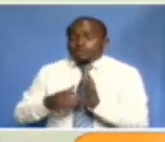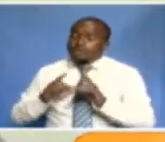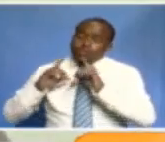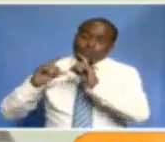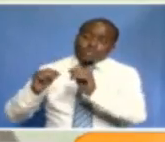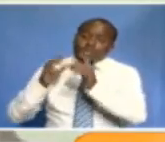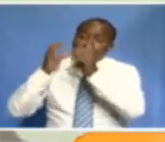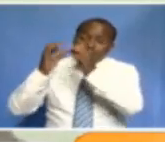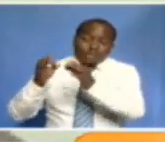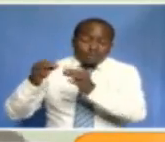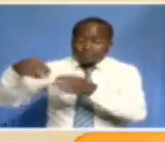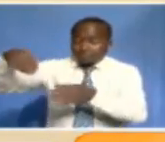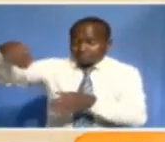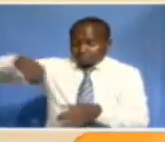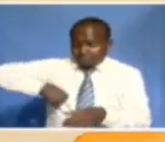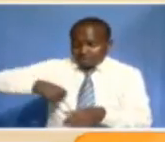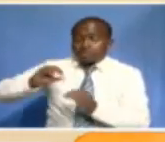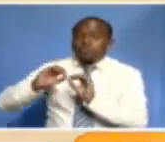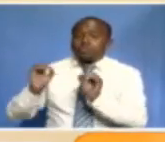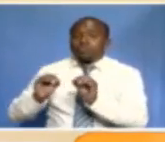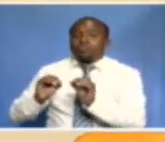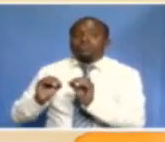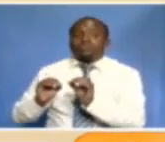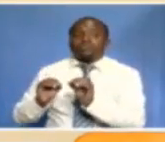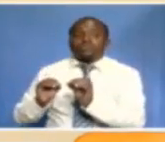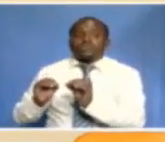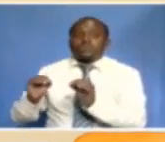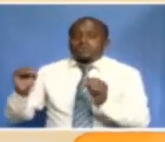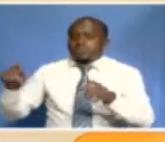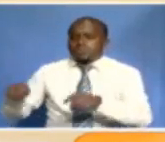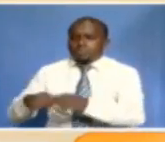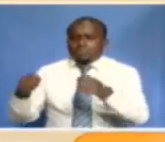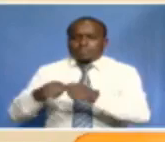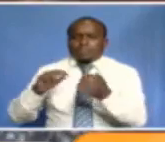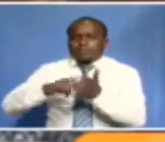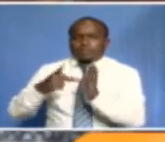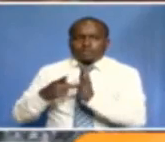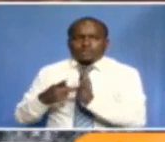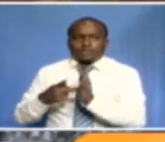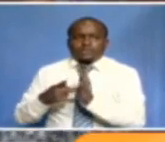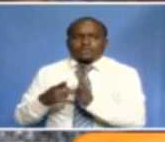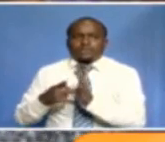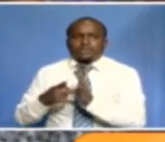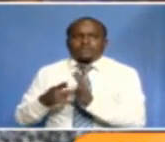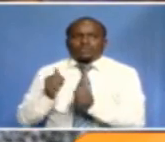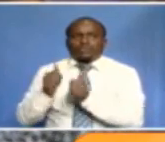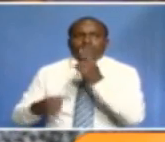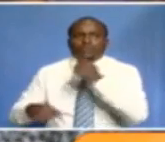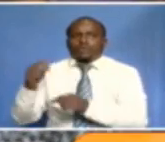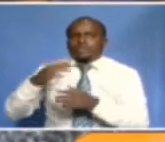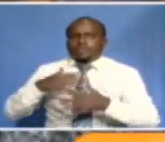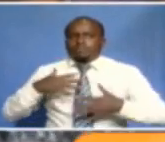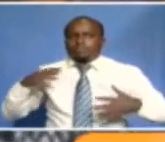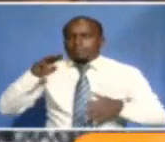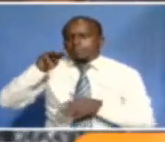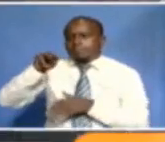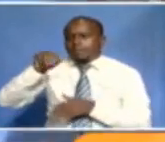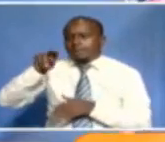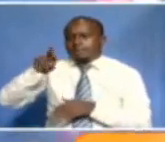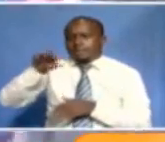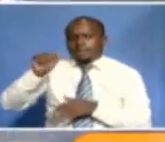if he didn't cough up the money, the suspects would scandalize a road project the company won in Mandera. The Directorate of